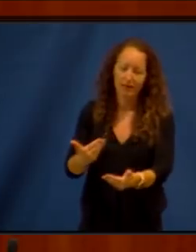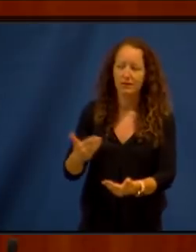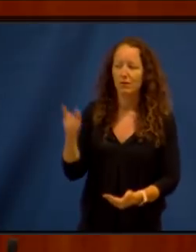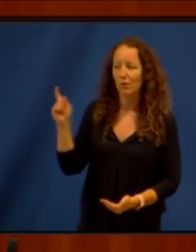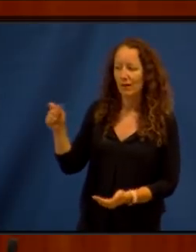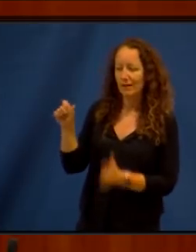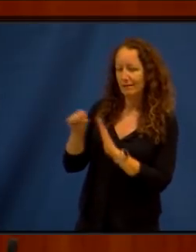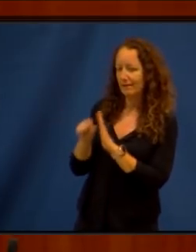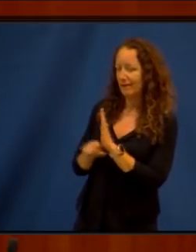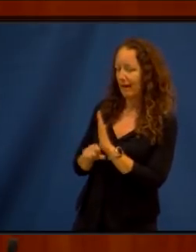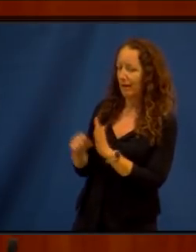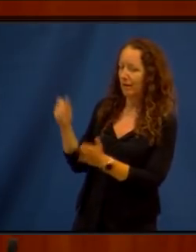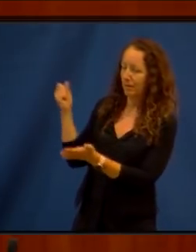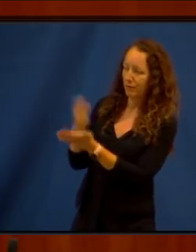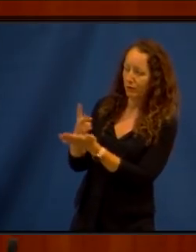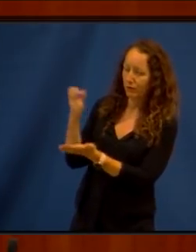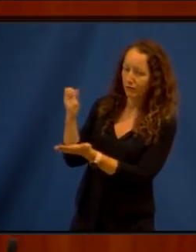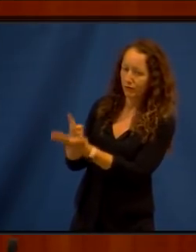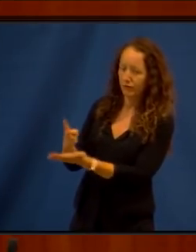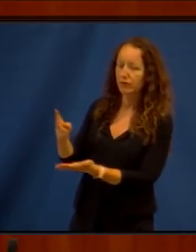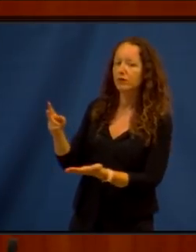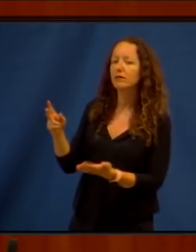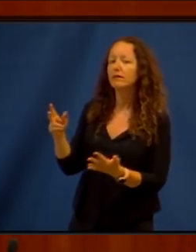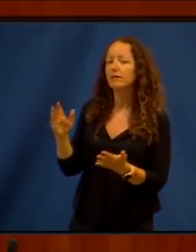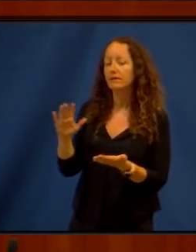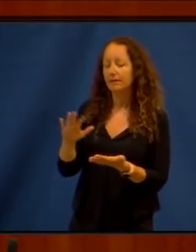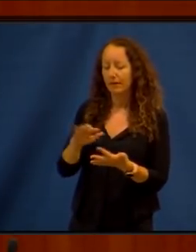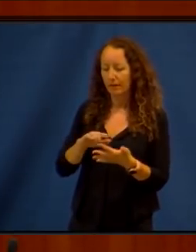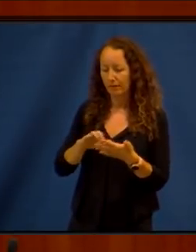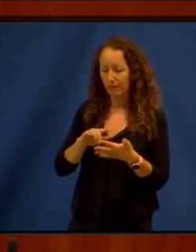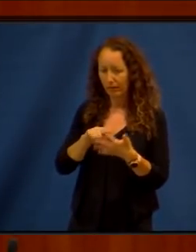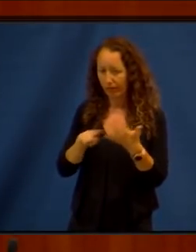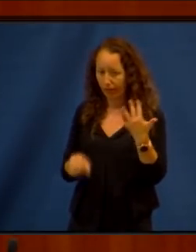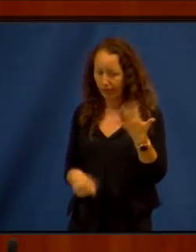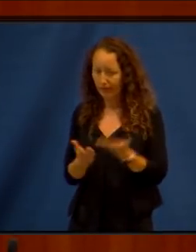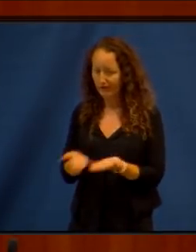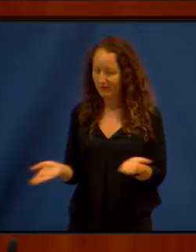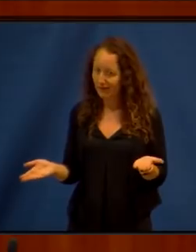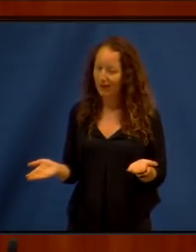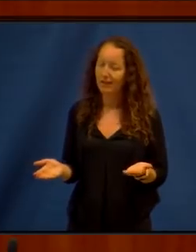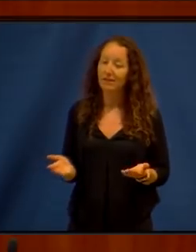they will allow us to move forward. And there's a lot of things you got to do to be ready for this.